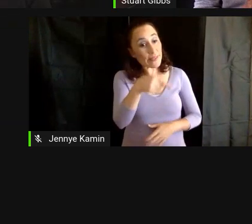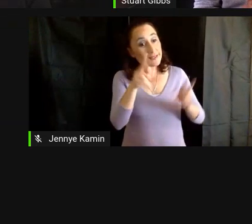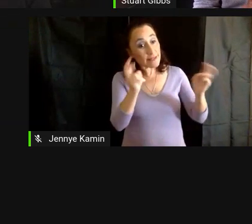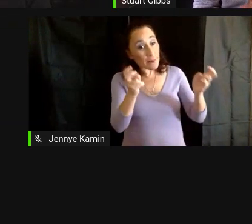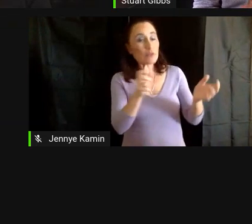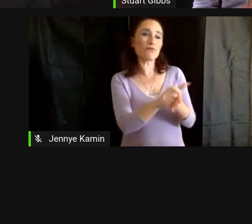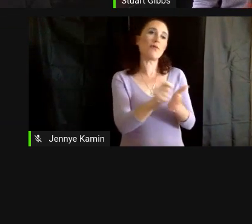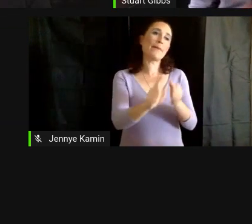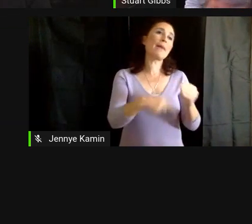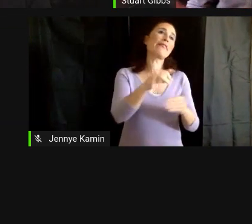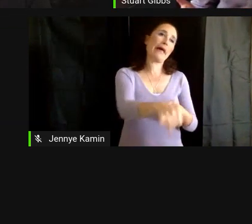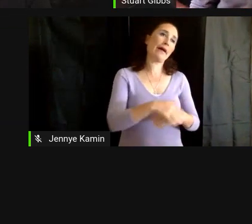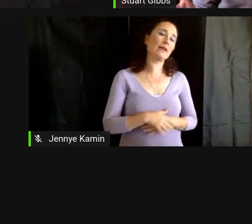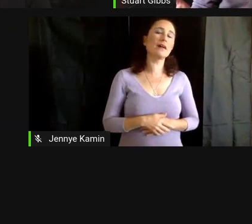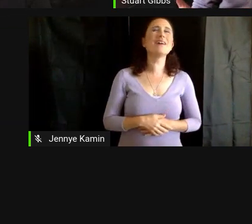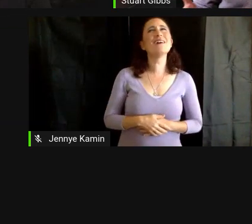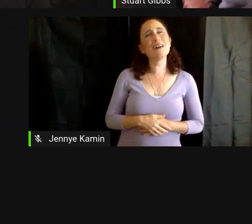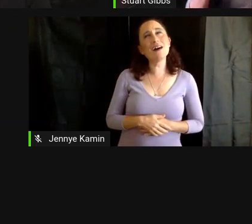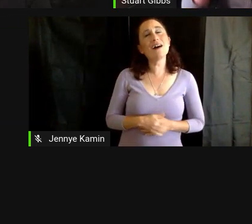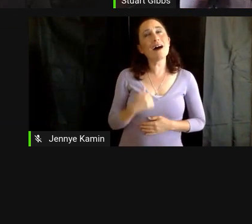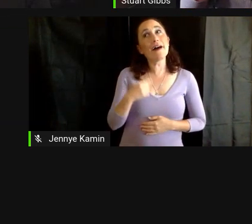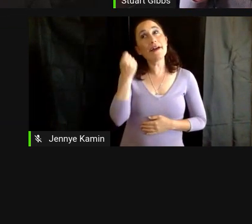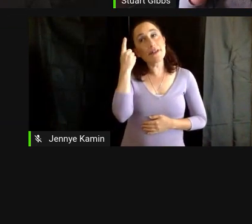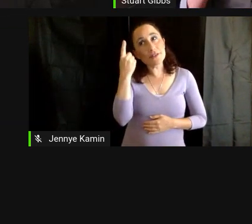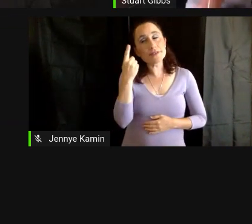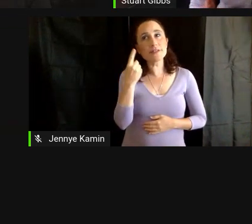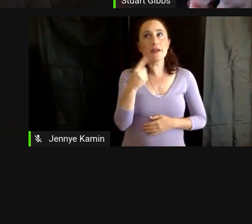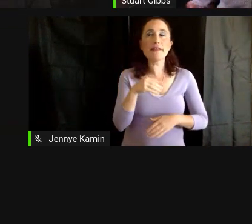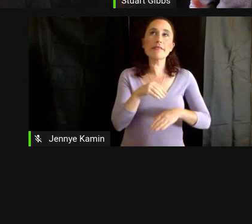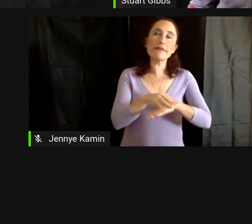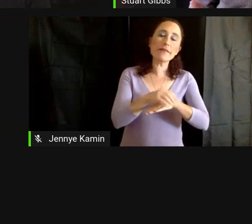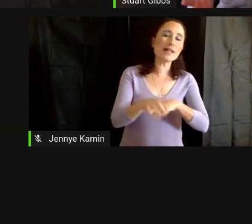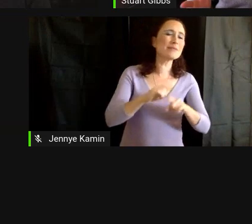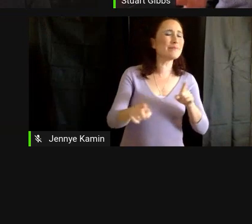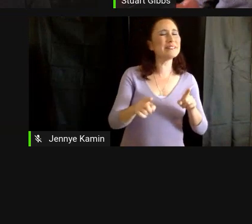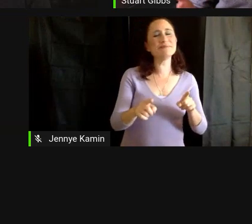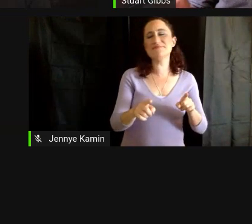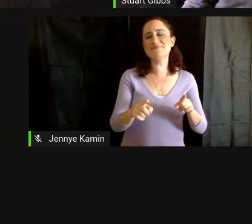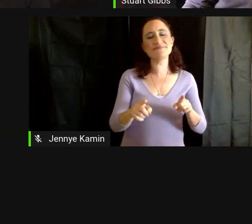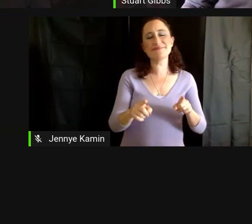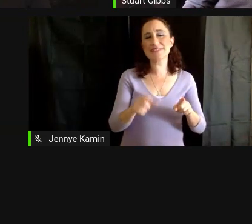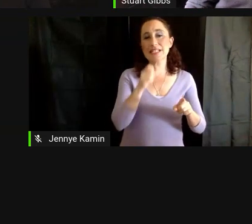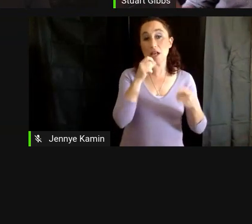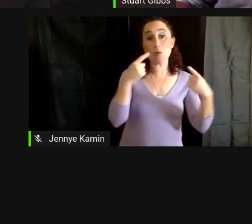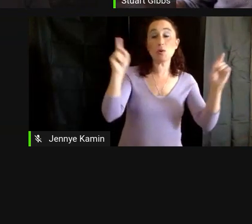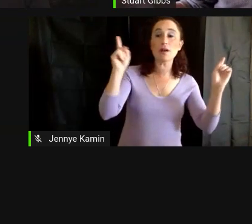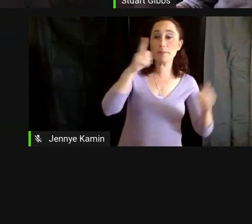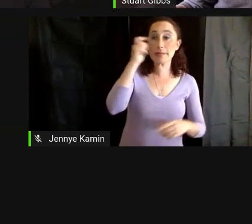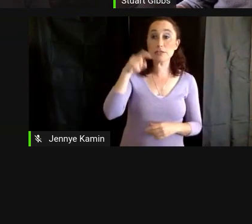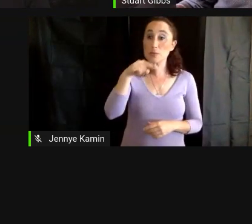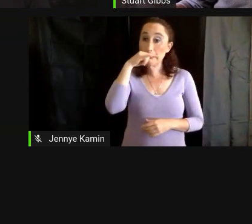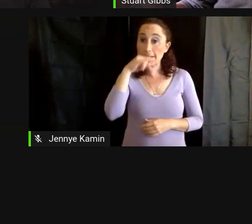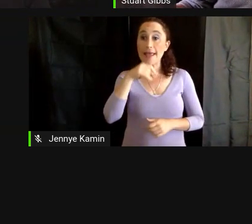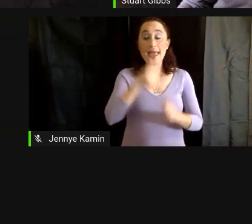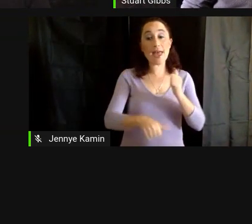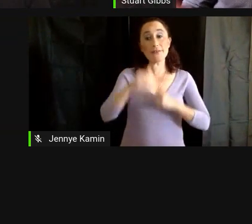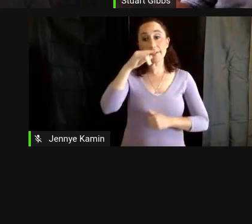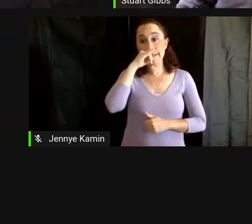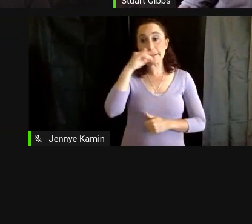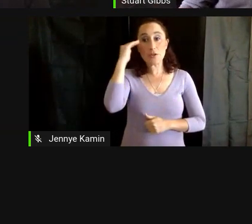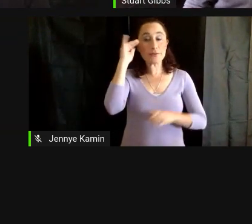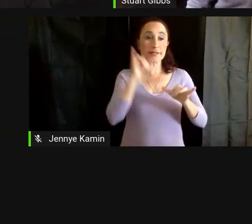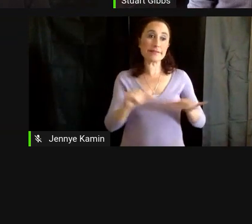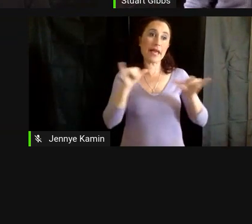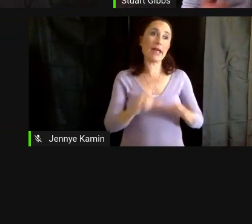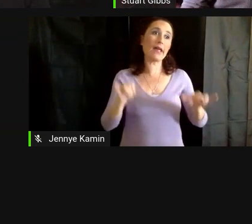I find that I get where that piece of advice is coming from, but I think it doesn't really work because especially when you're a kid, because every kid knows the same thing, which